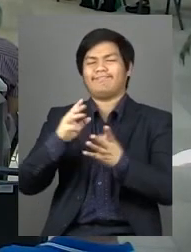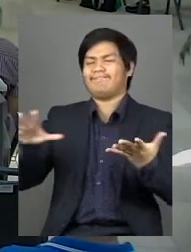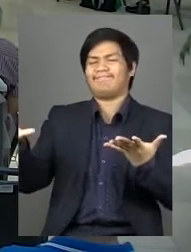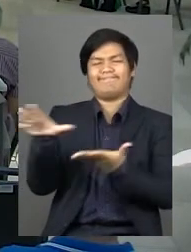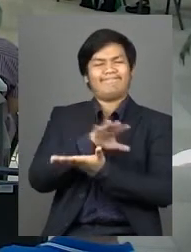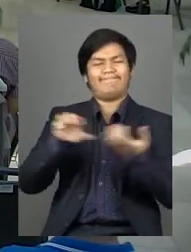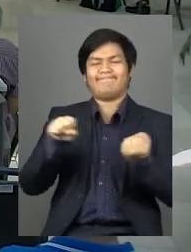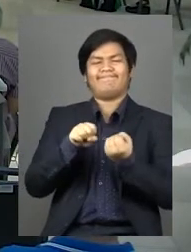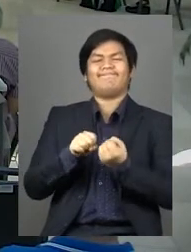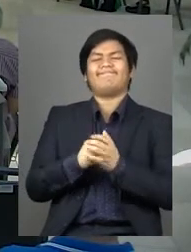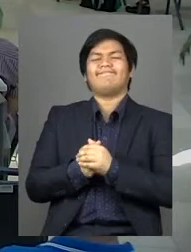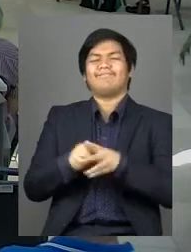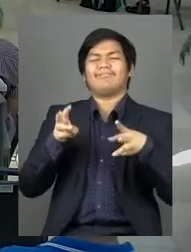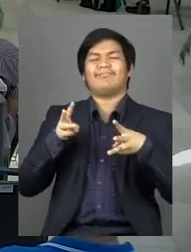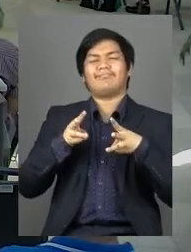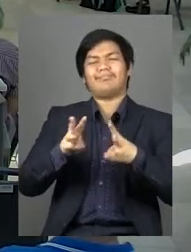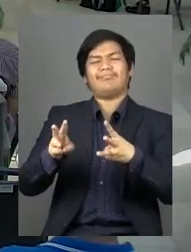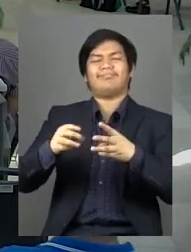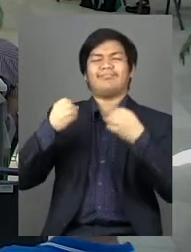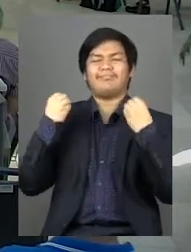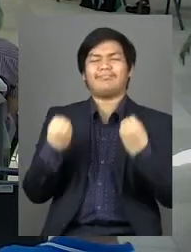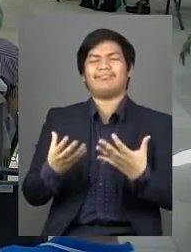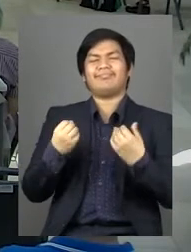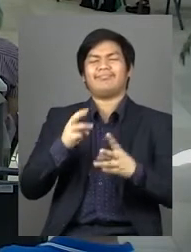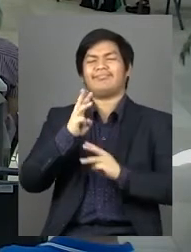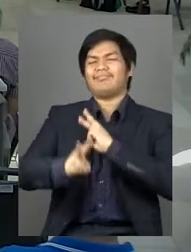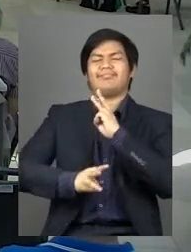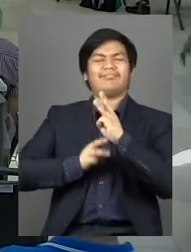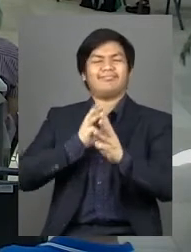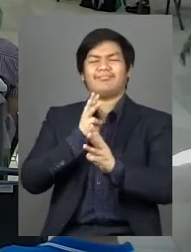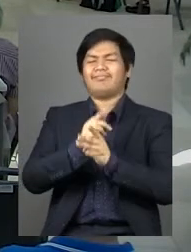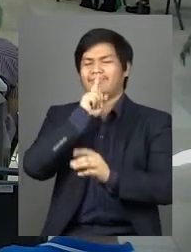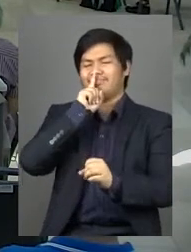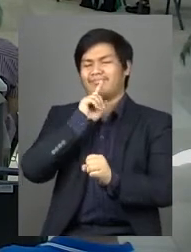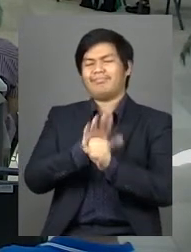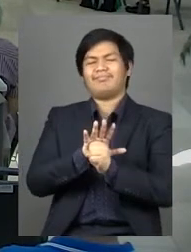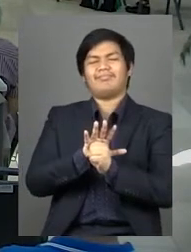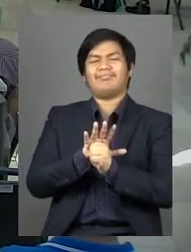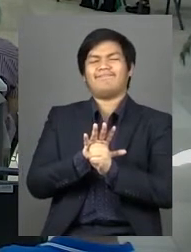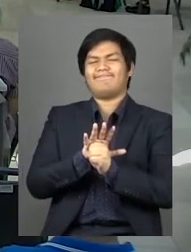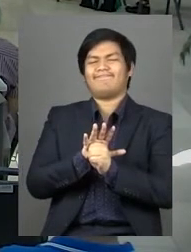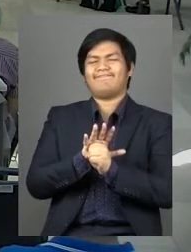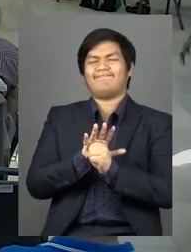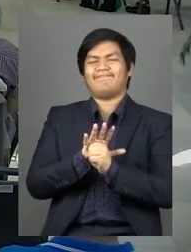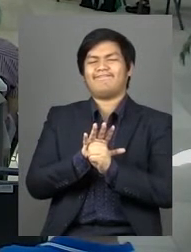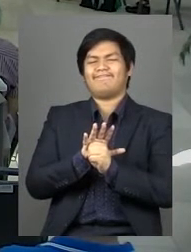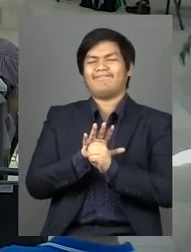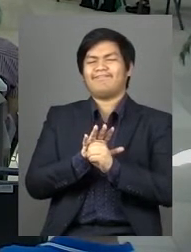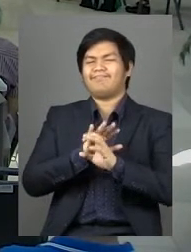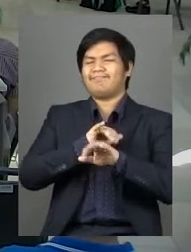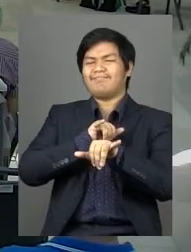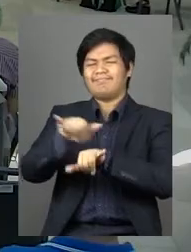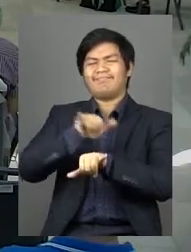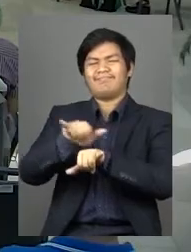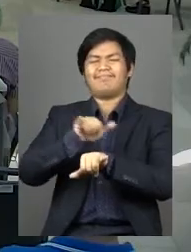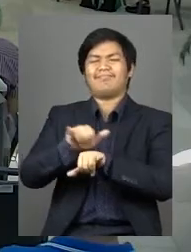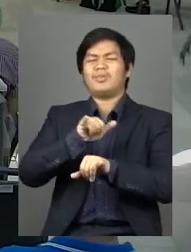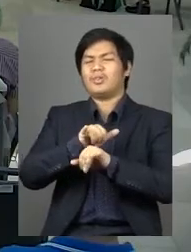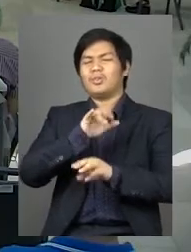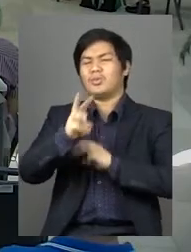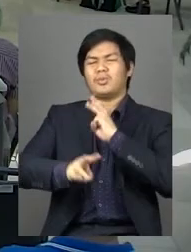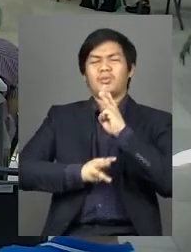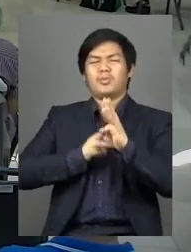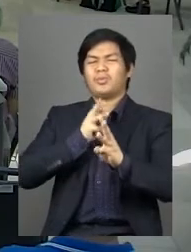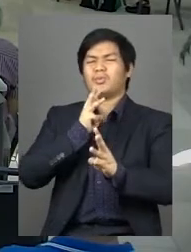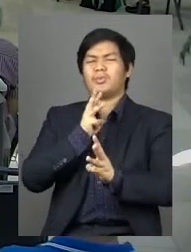destruction, and its path is littered with worldly promises, with violence and deceptions, promoting worldviews